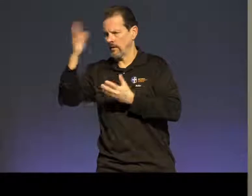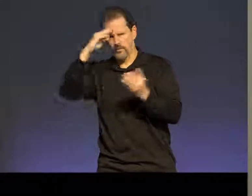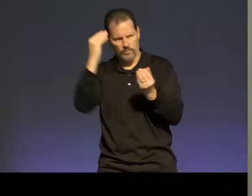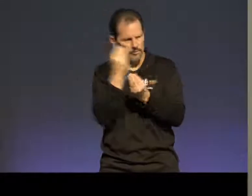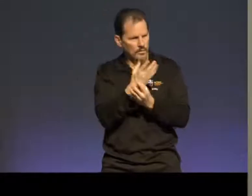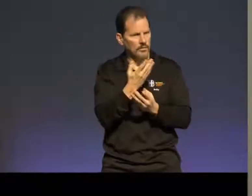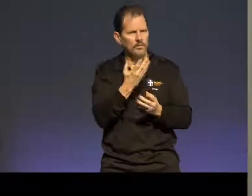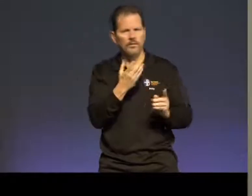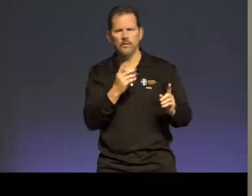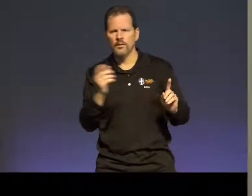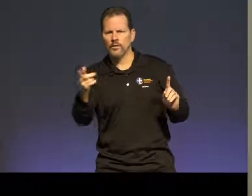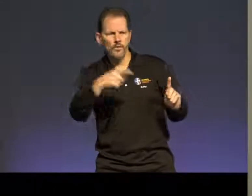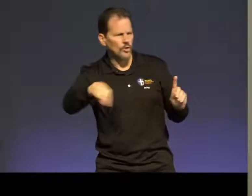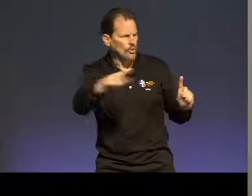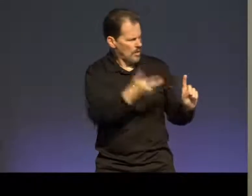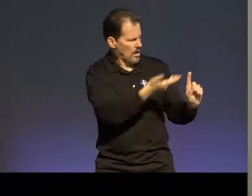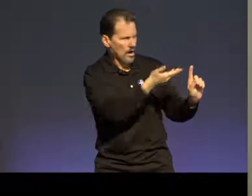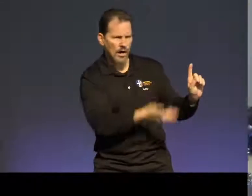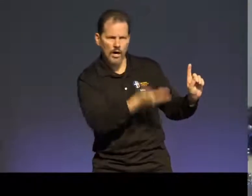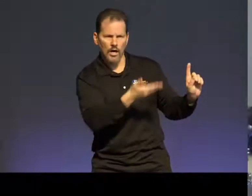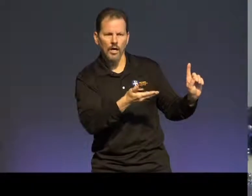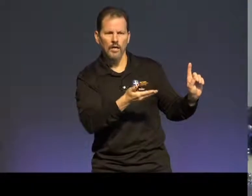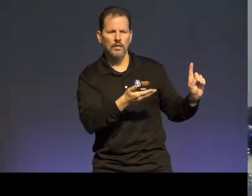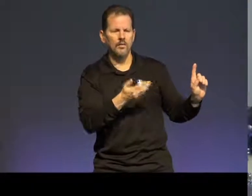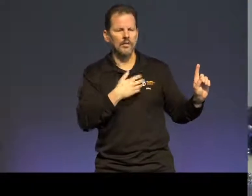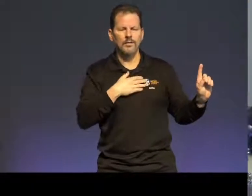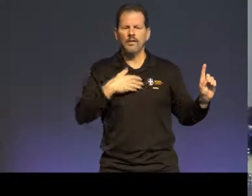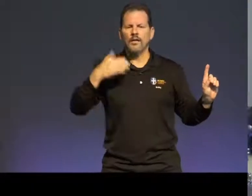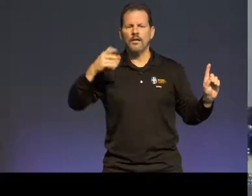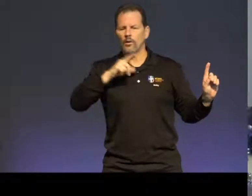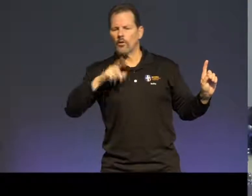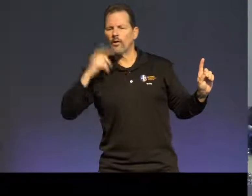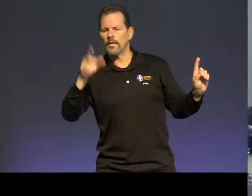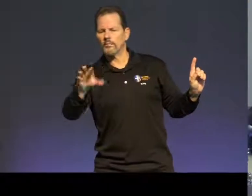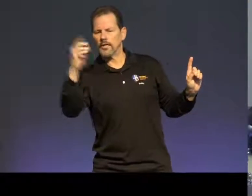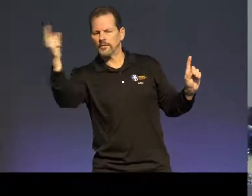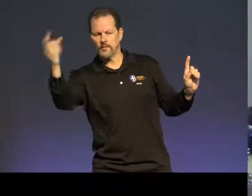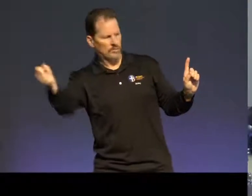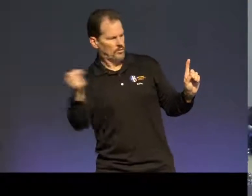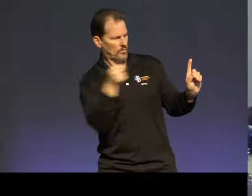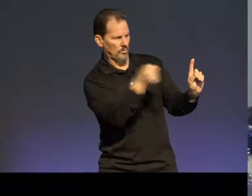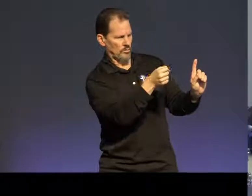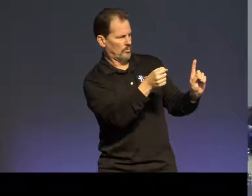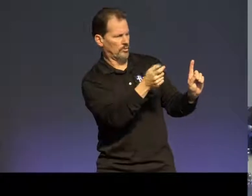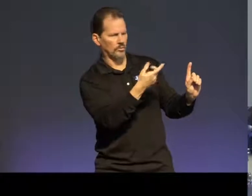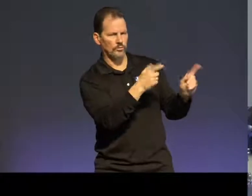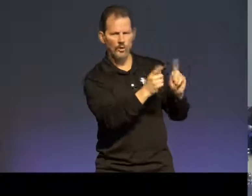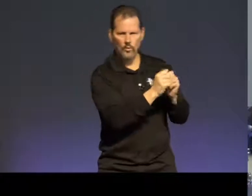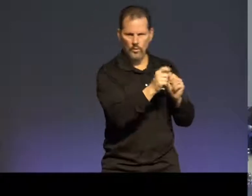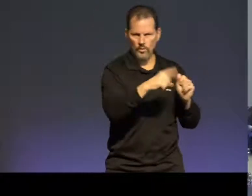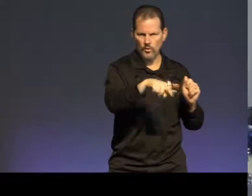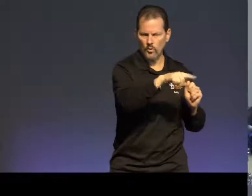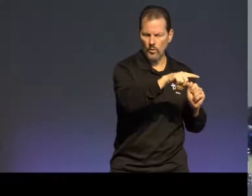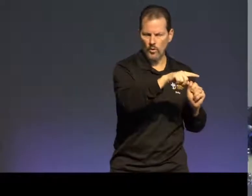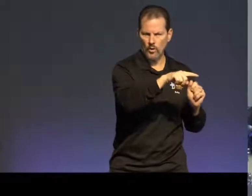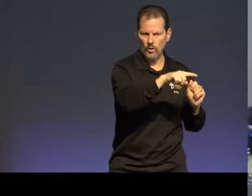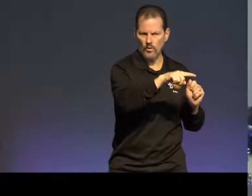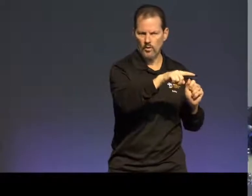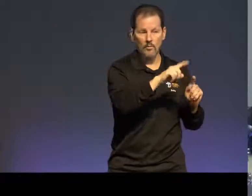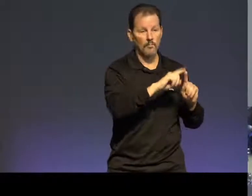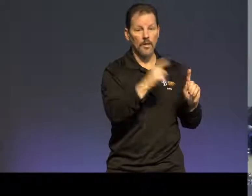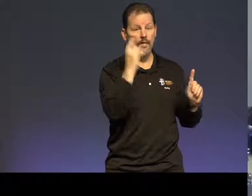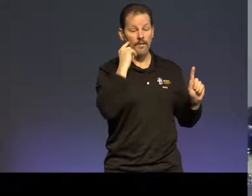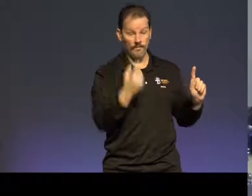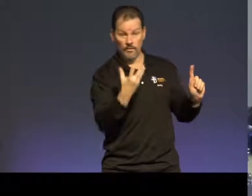midst of a circumstance? Who's the person that you won't wait on because you see everything else? Substitute you everywhere I'm saying this for